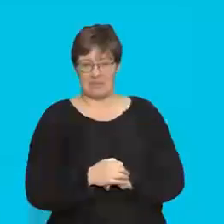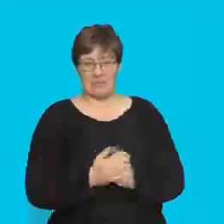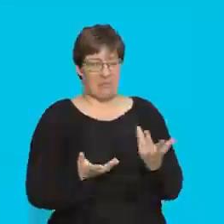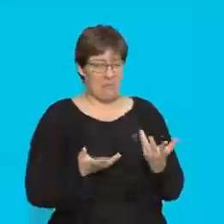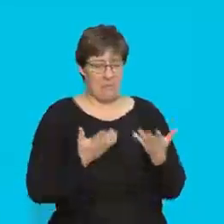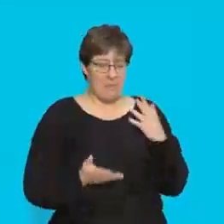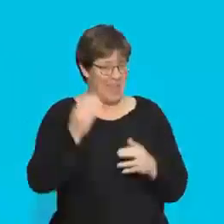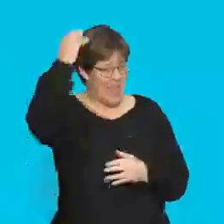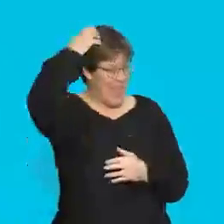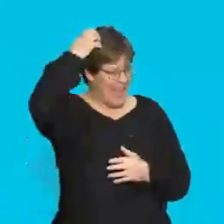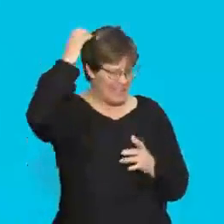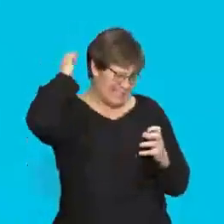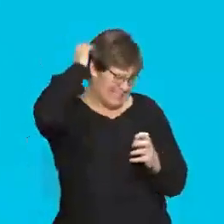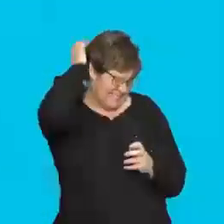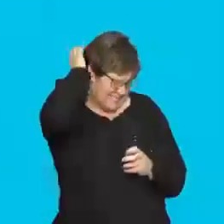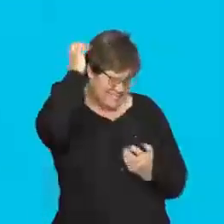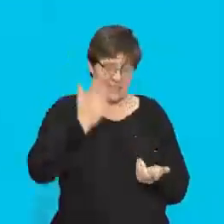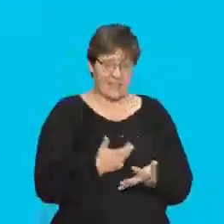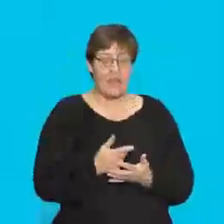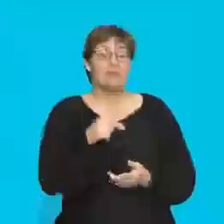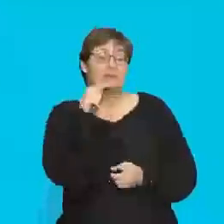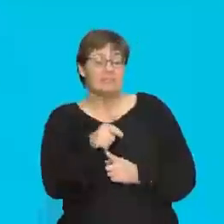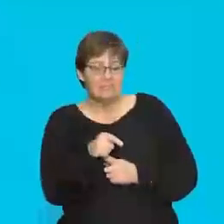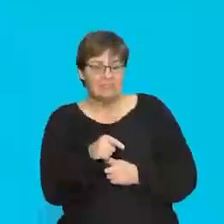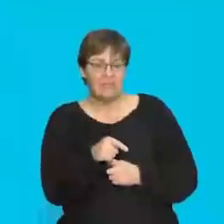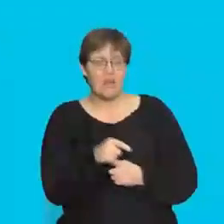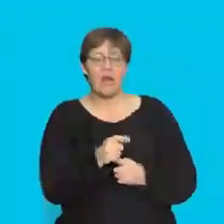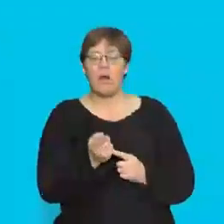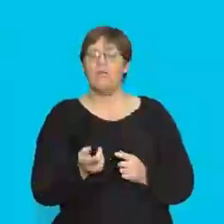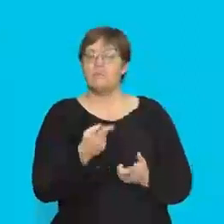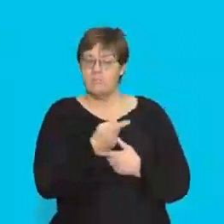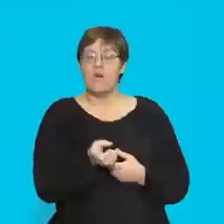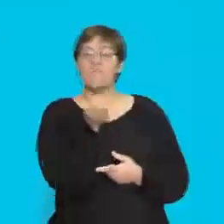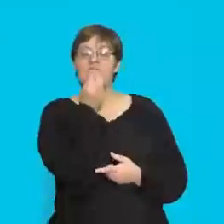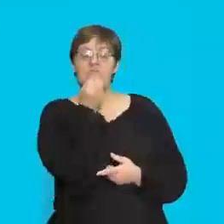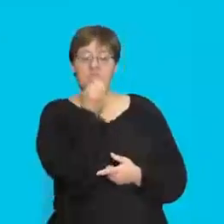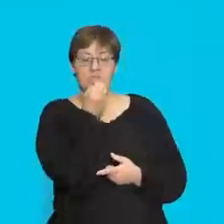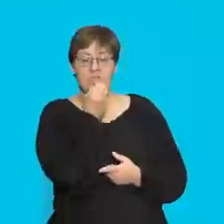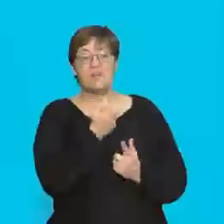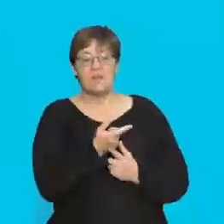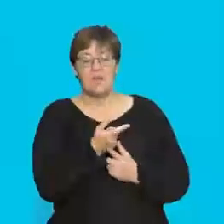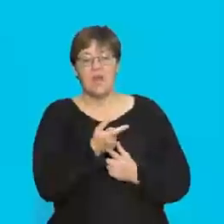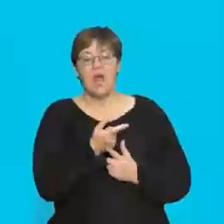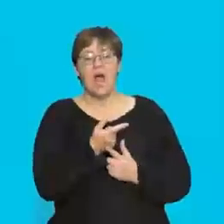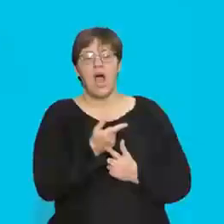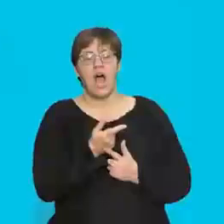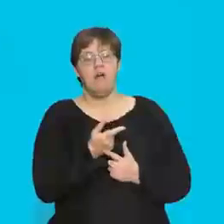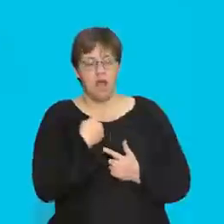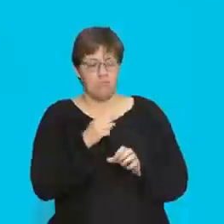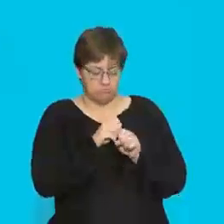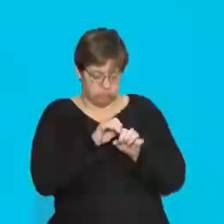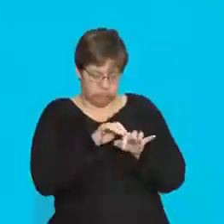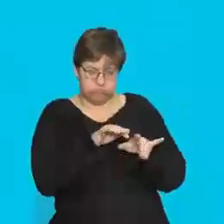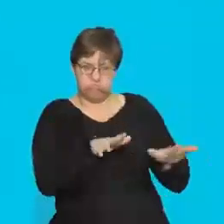that might be living inside your hair. They are deriving food and a secure place